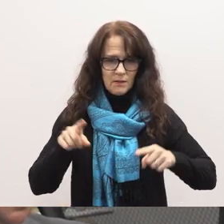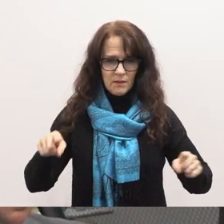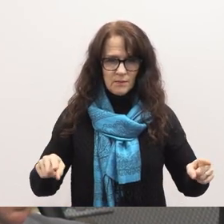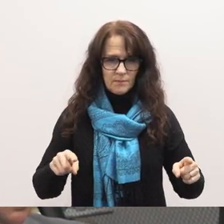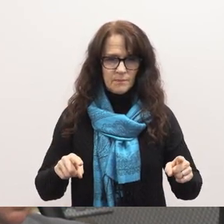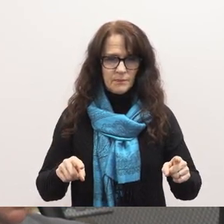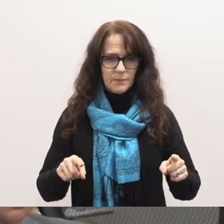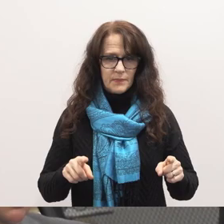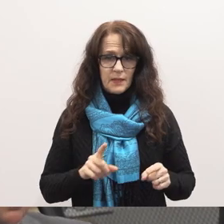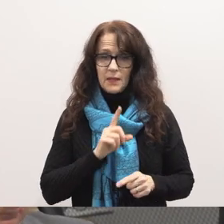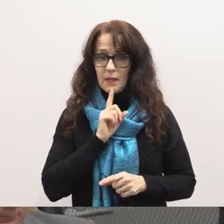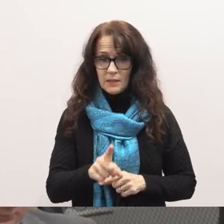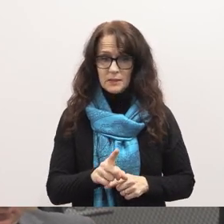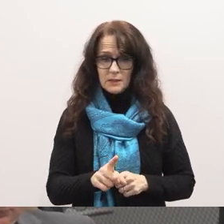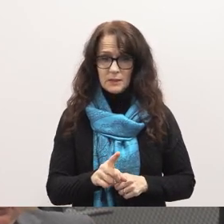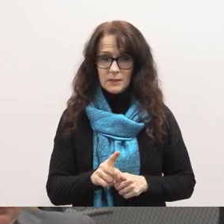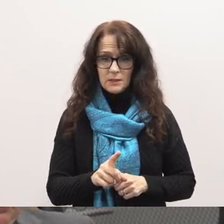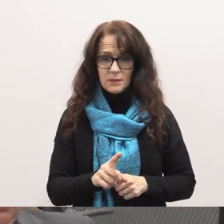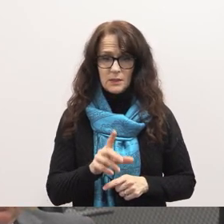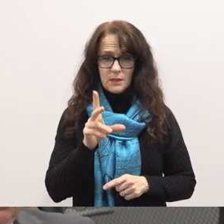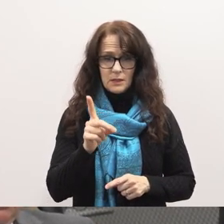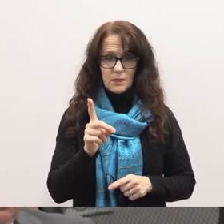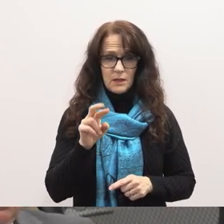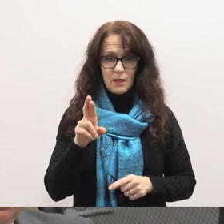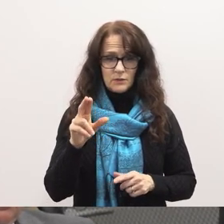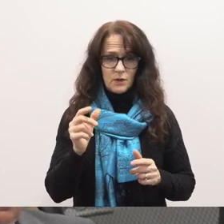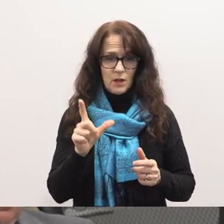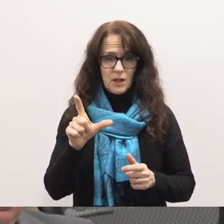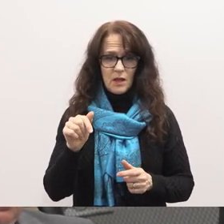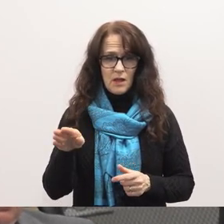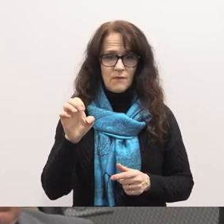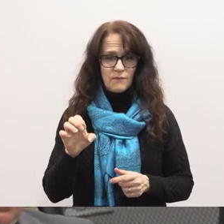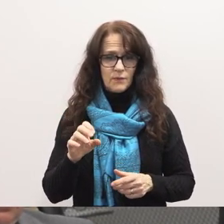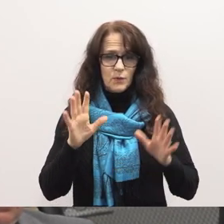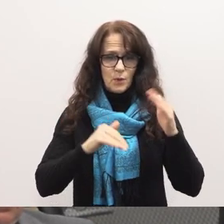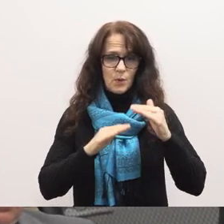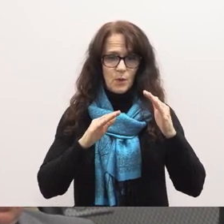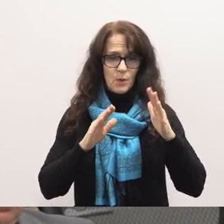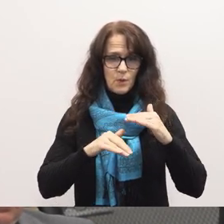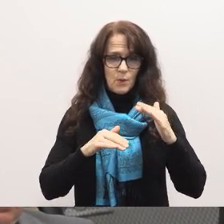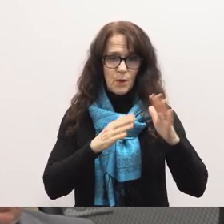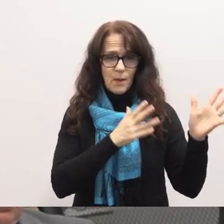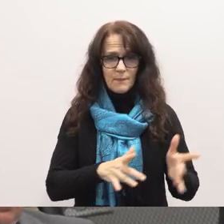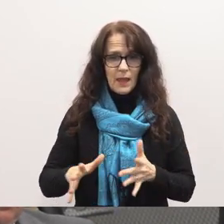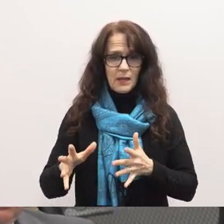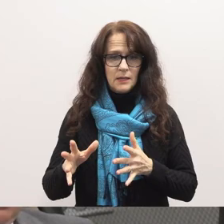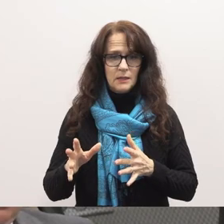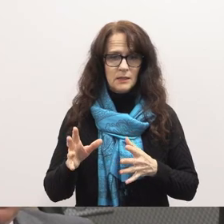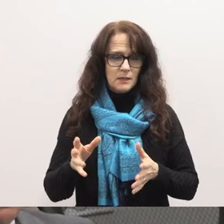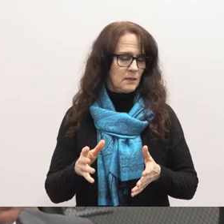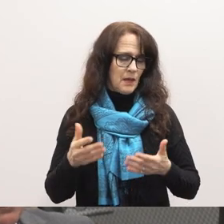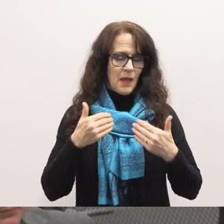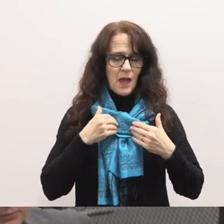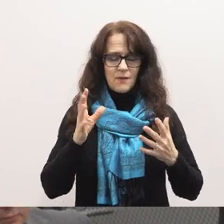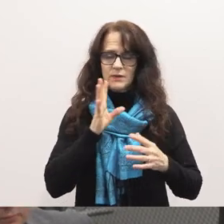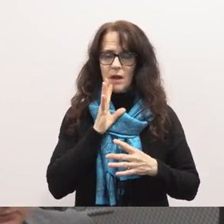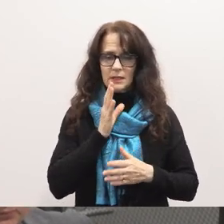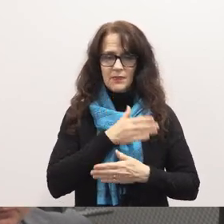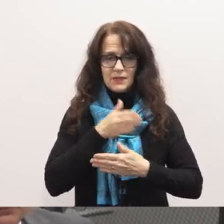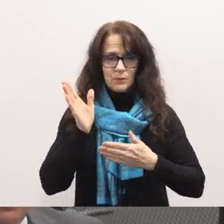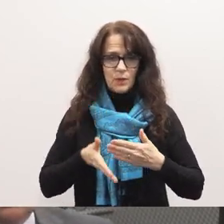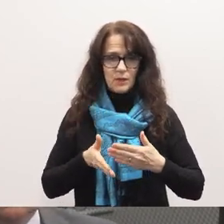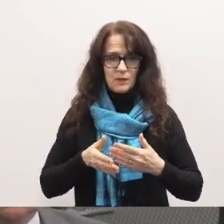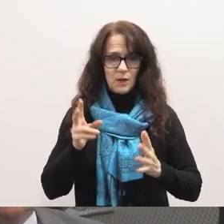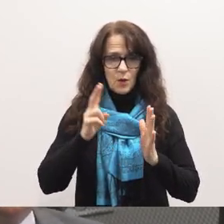In fact, Dr. Love, the speaker that you hope to, that you plan on engaging and speaking this weekend, if